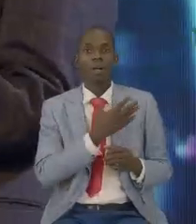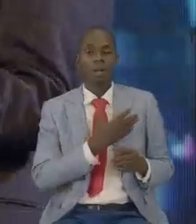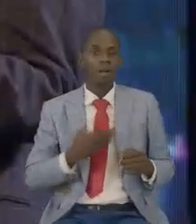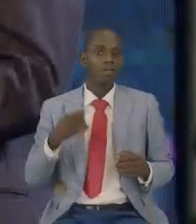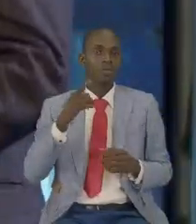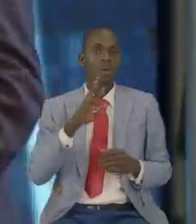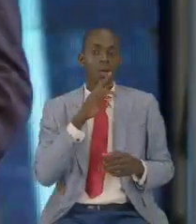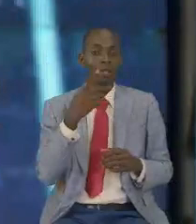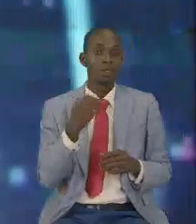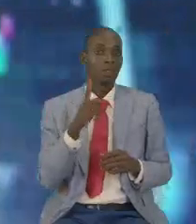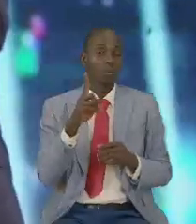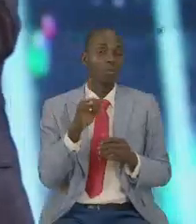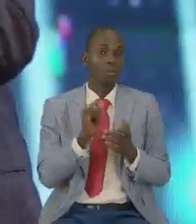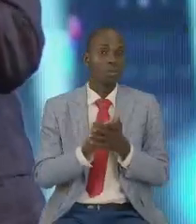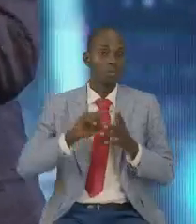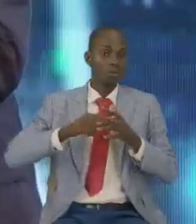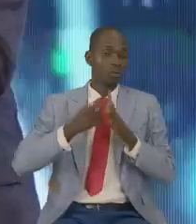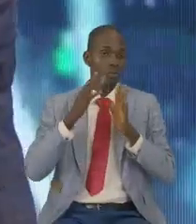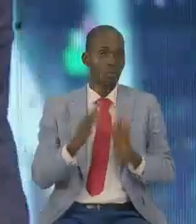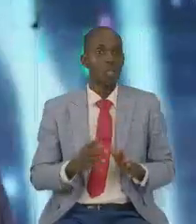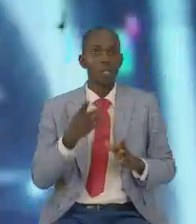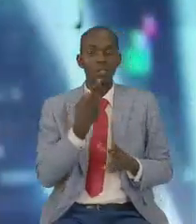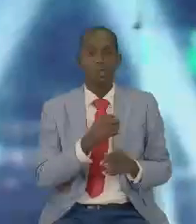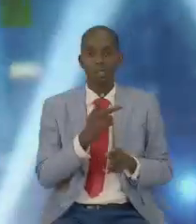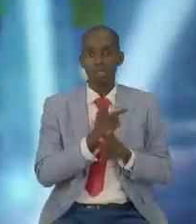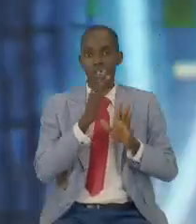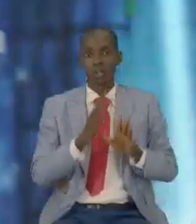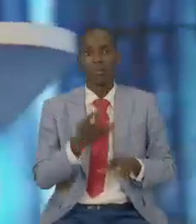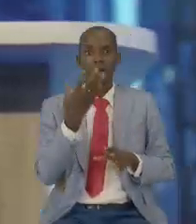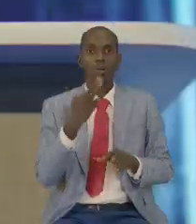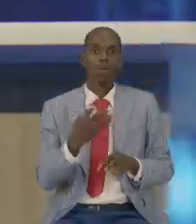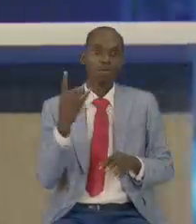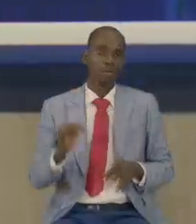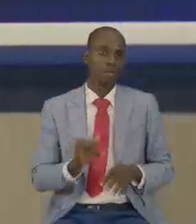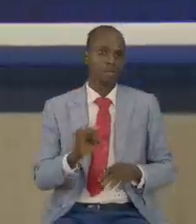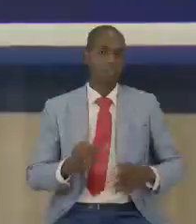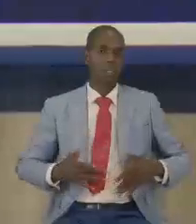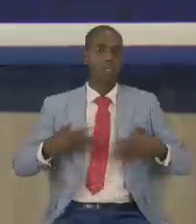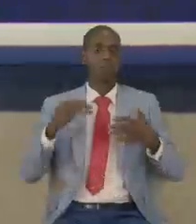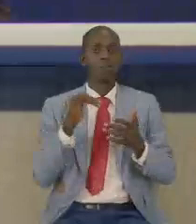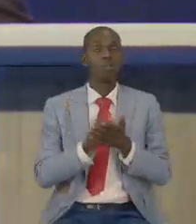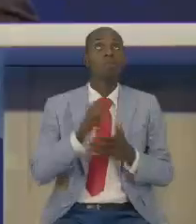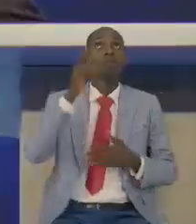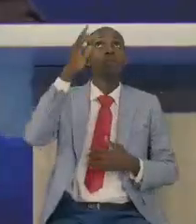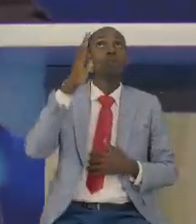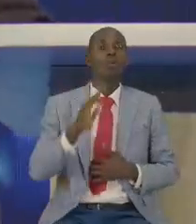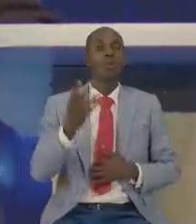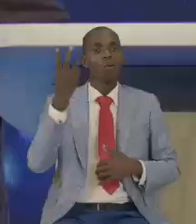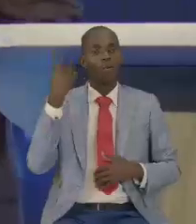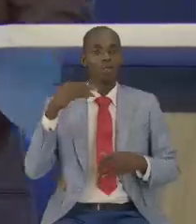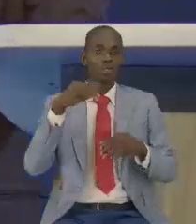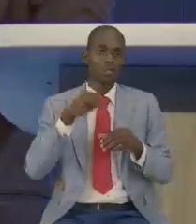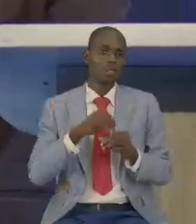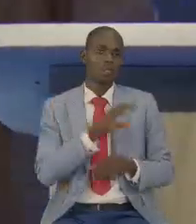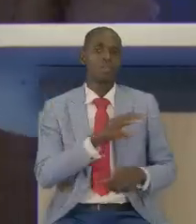sustainer of eternal life. That God was in Christ, reconciling